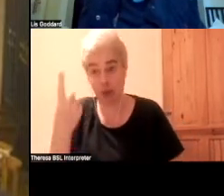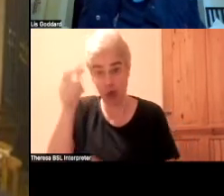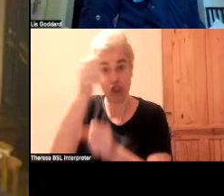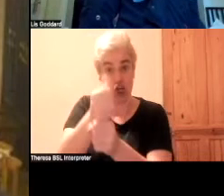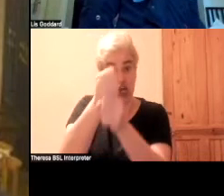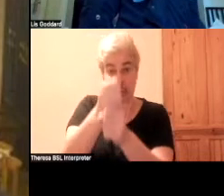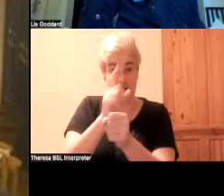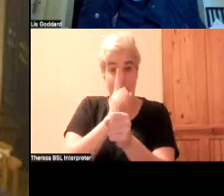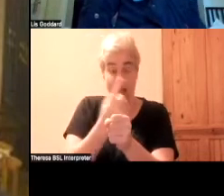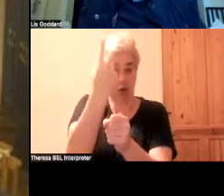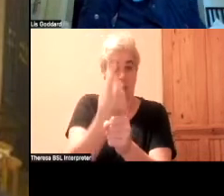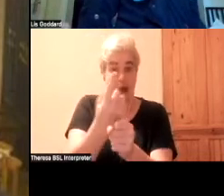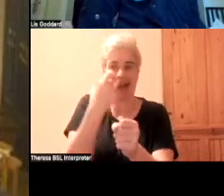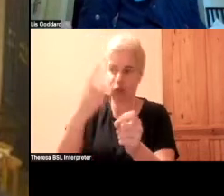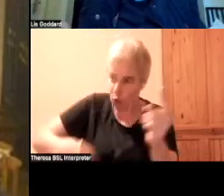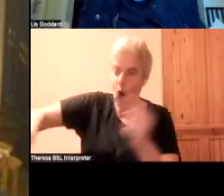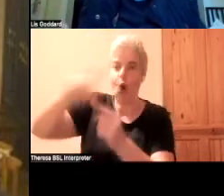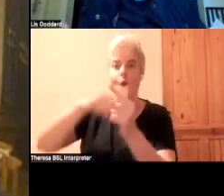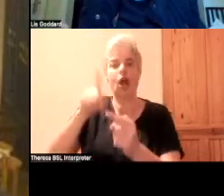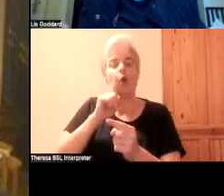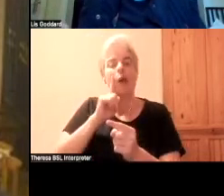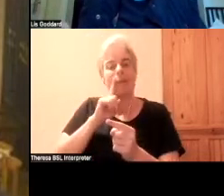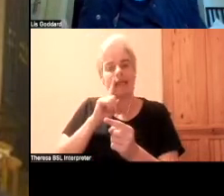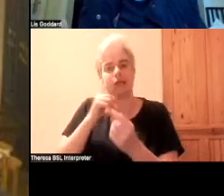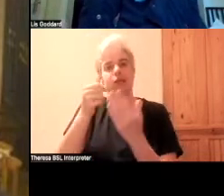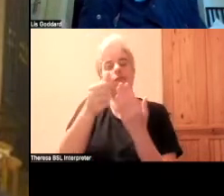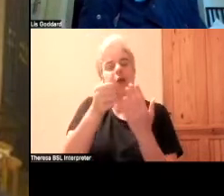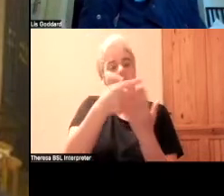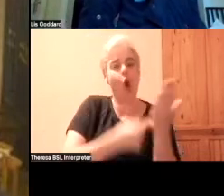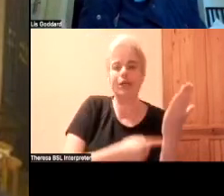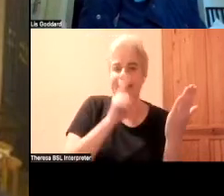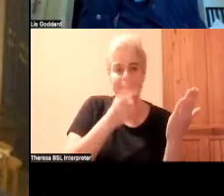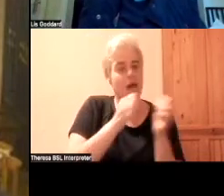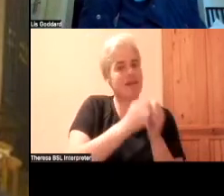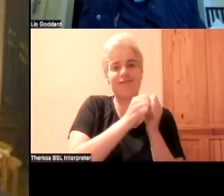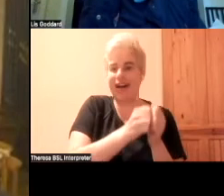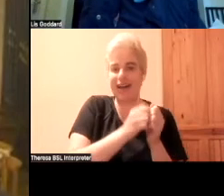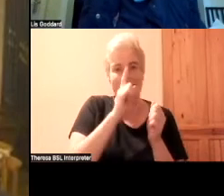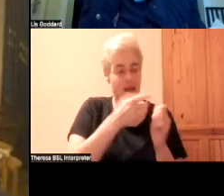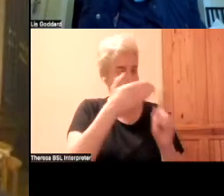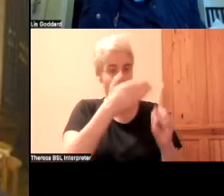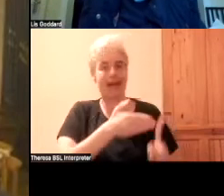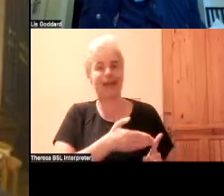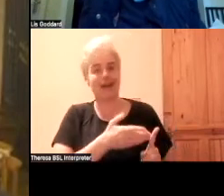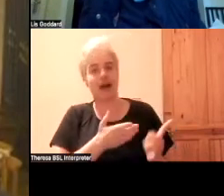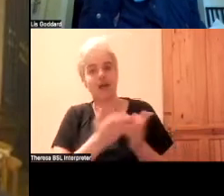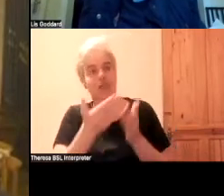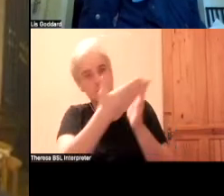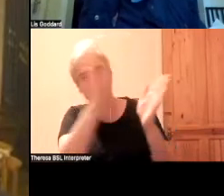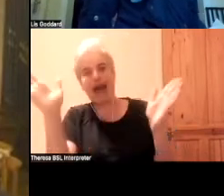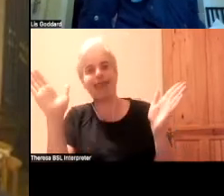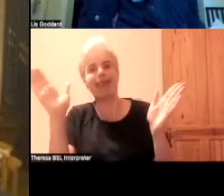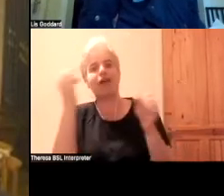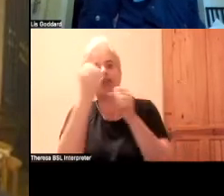so. Women's orders cannot be valid because they cannot be recognized by the breadth of the